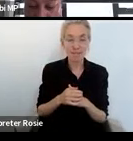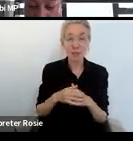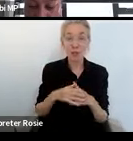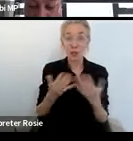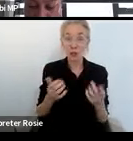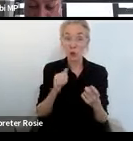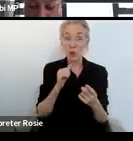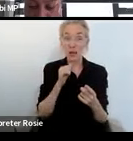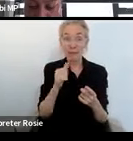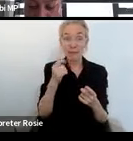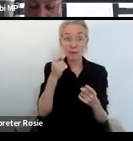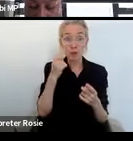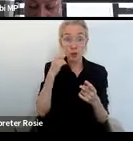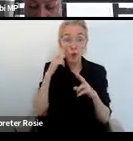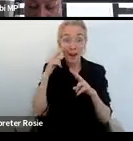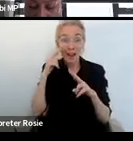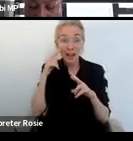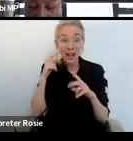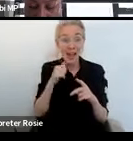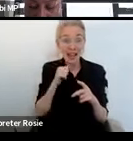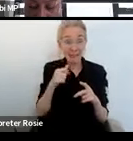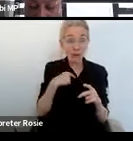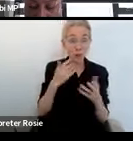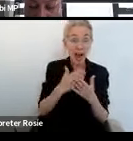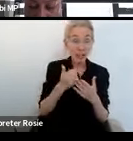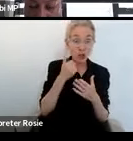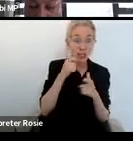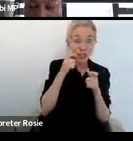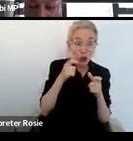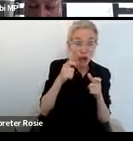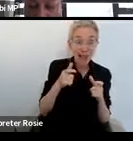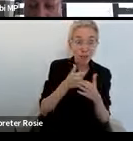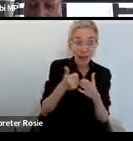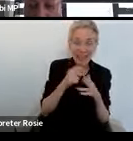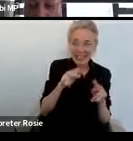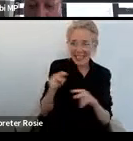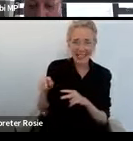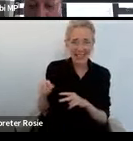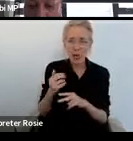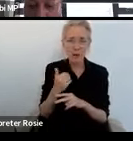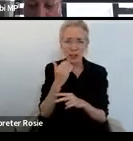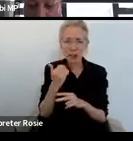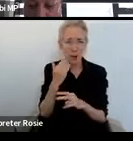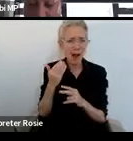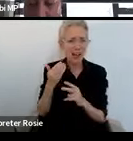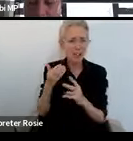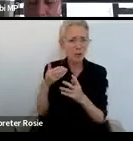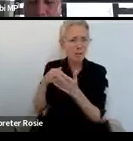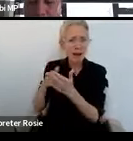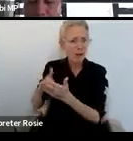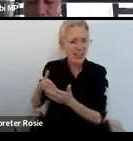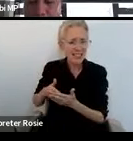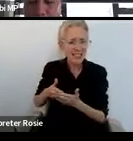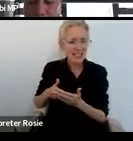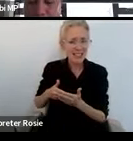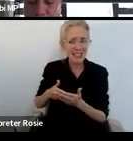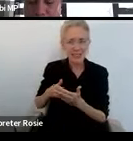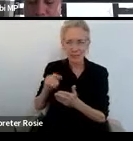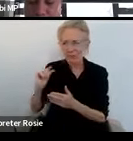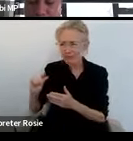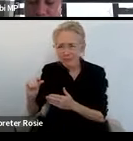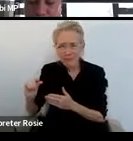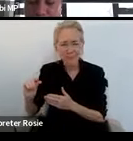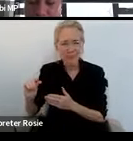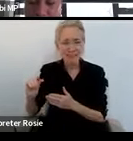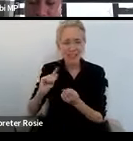many accessibility issues to be found. It's actually a tiny issue compared to health and safety, and issues that are found are most often small